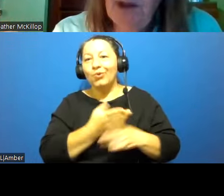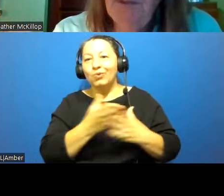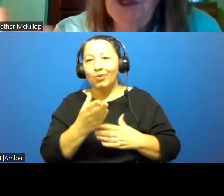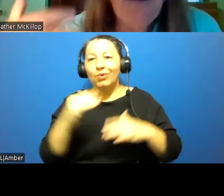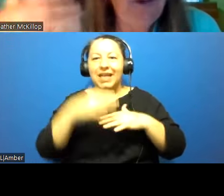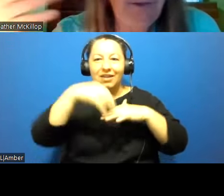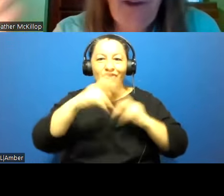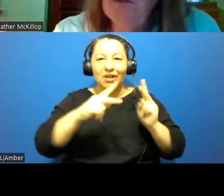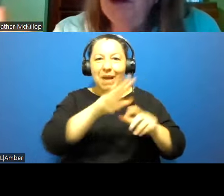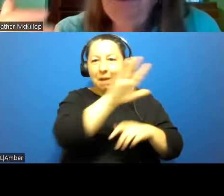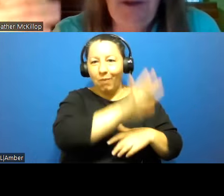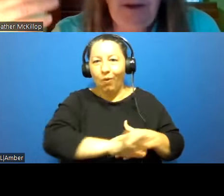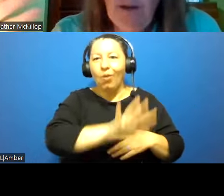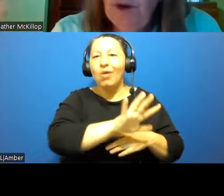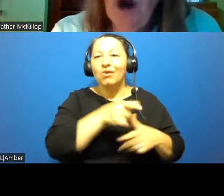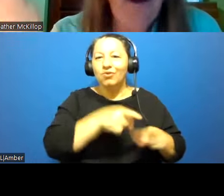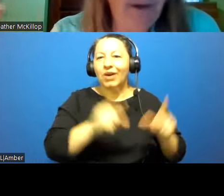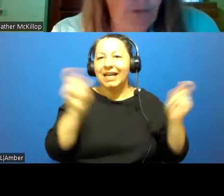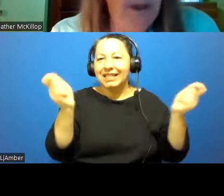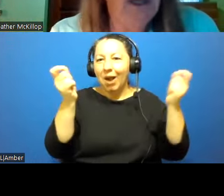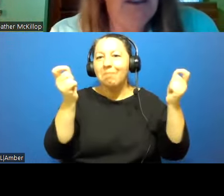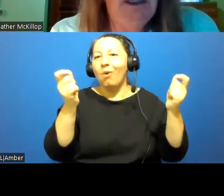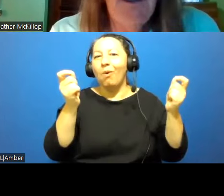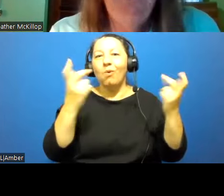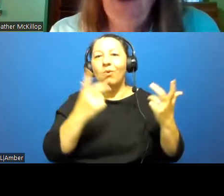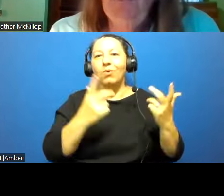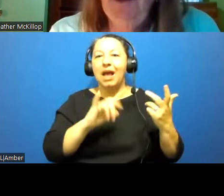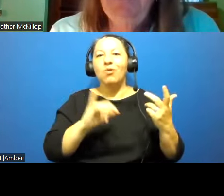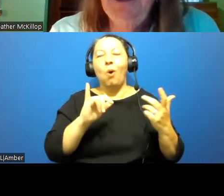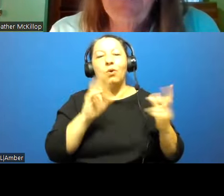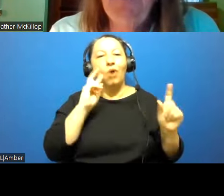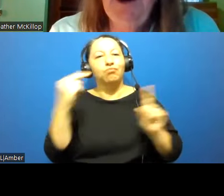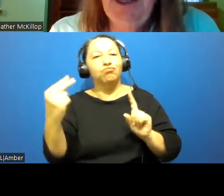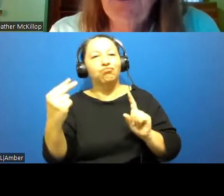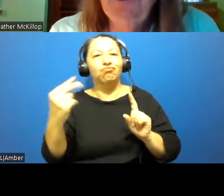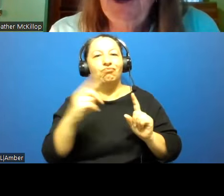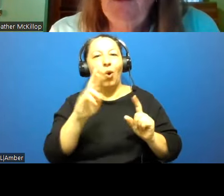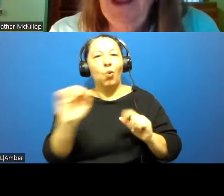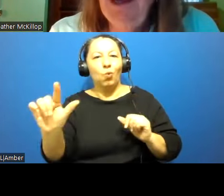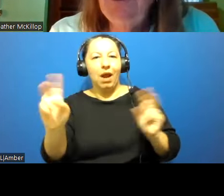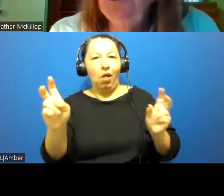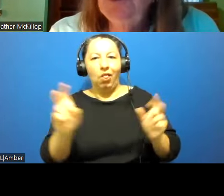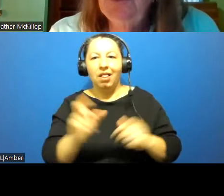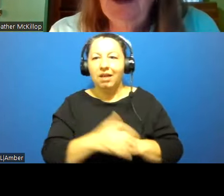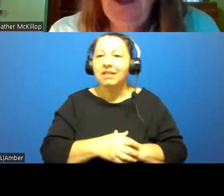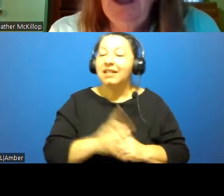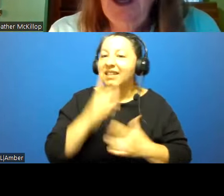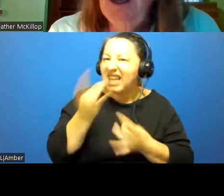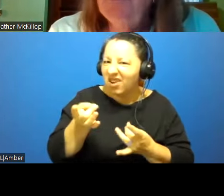indigenous population in ceremonies and regarded as real. So I think it's a very interesting way